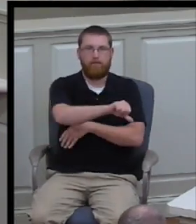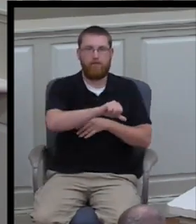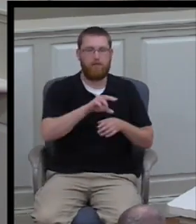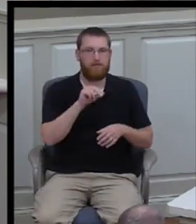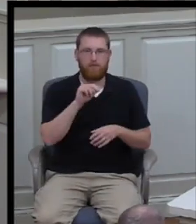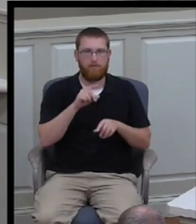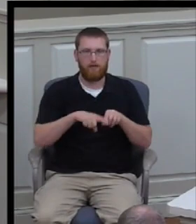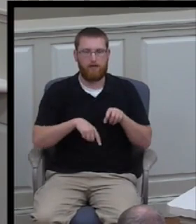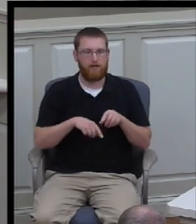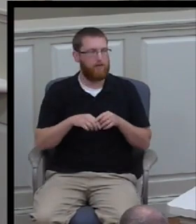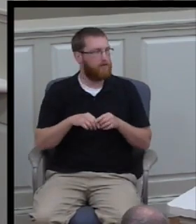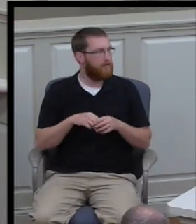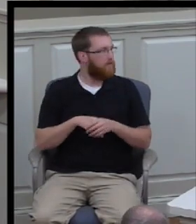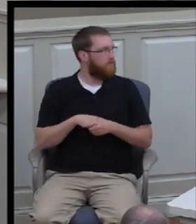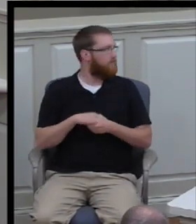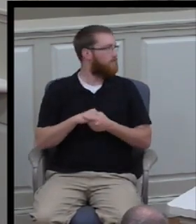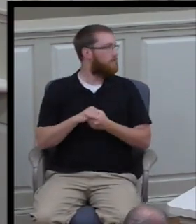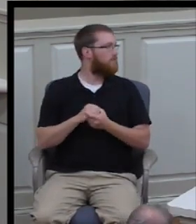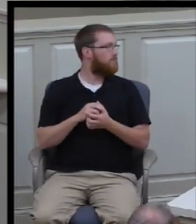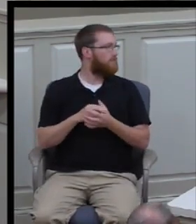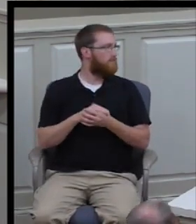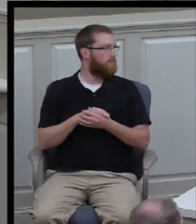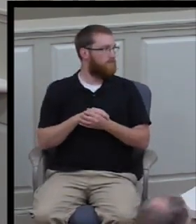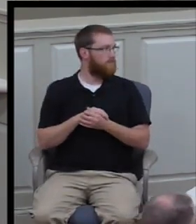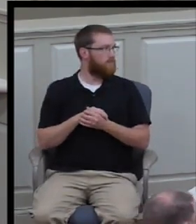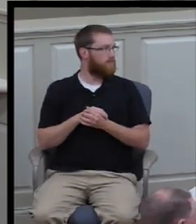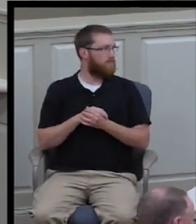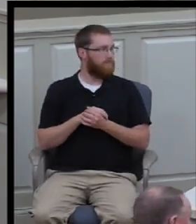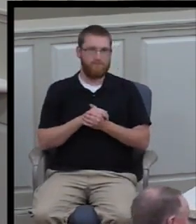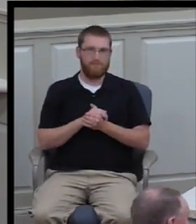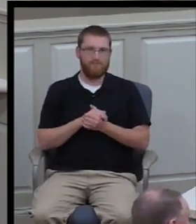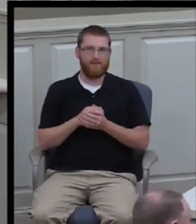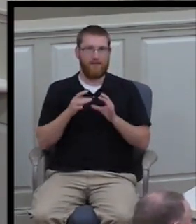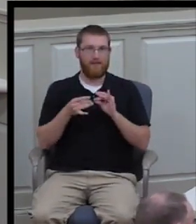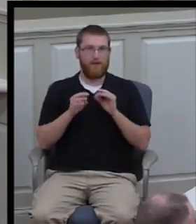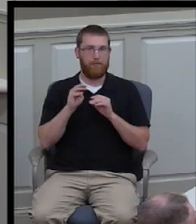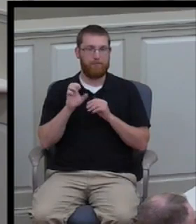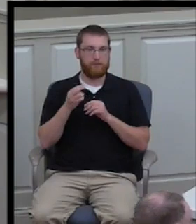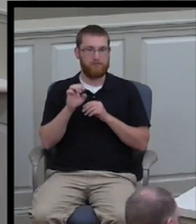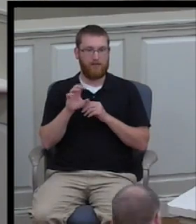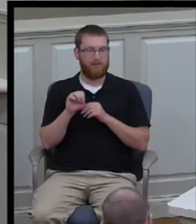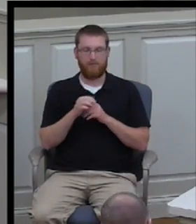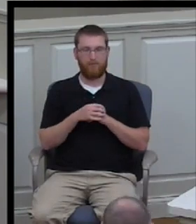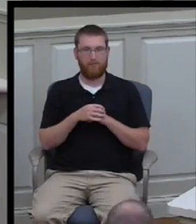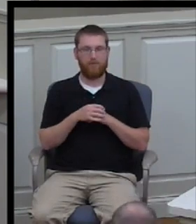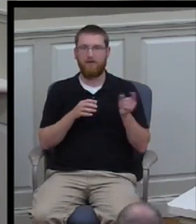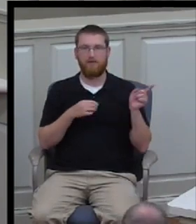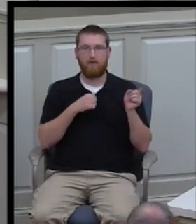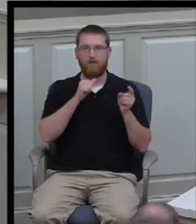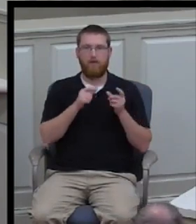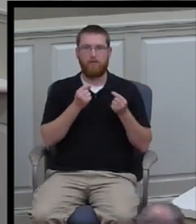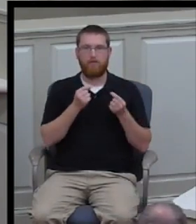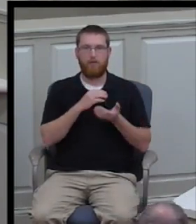I understand. Michelle's bursting to comment. No? Okay. We haven't done a budget